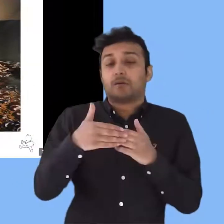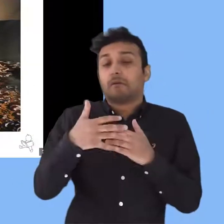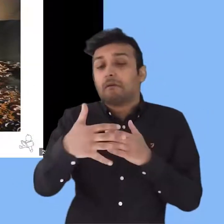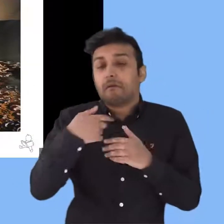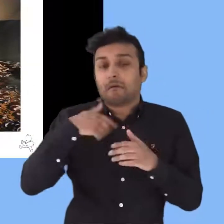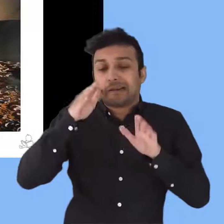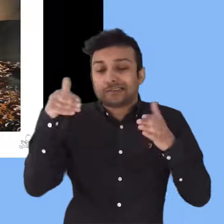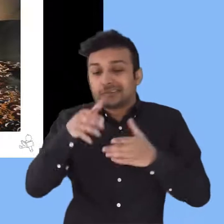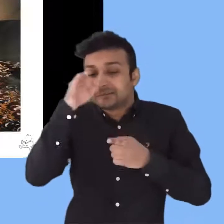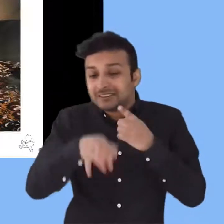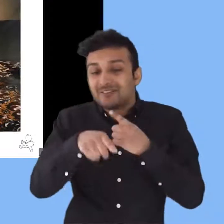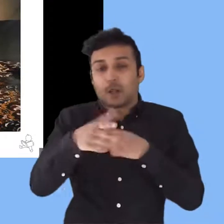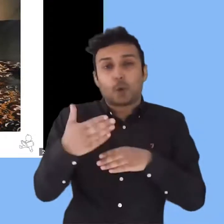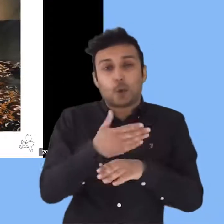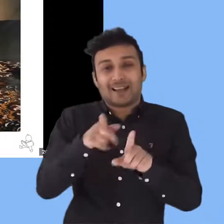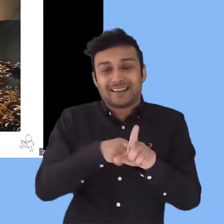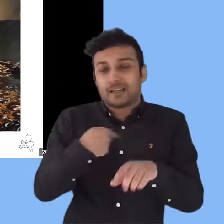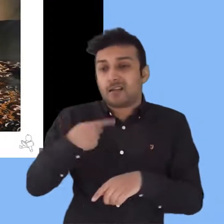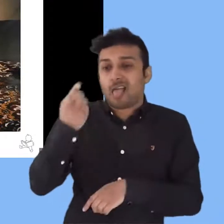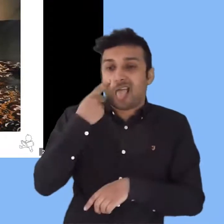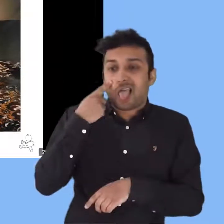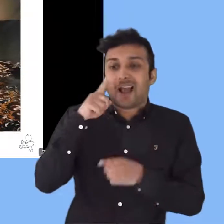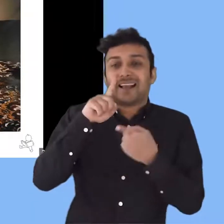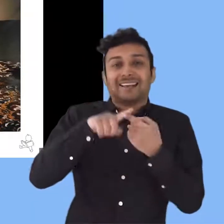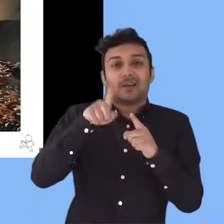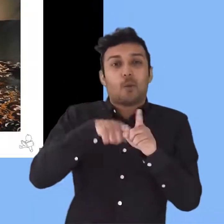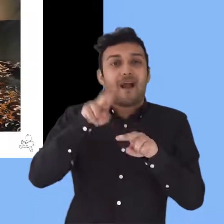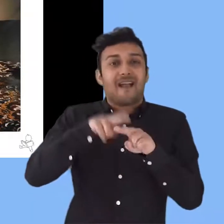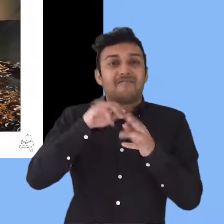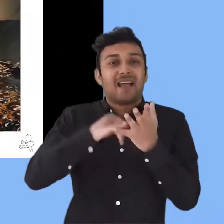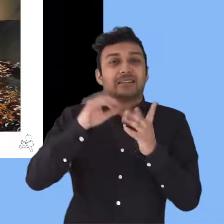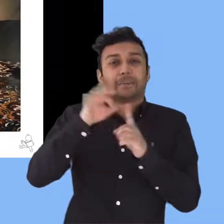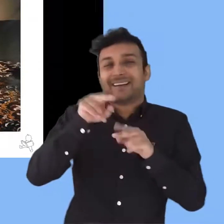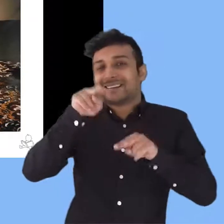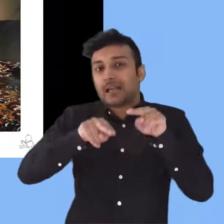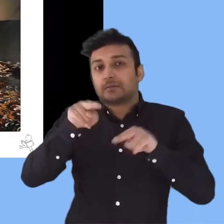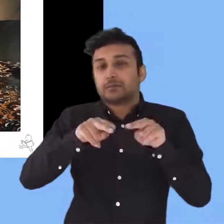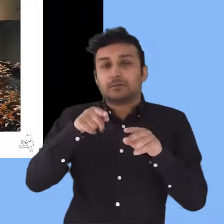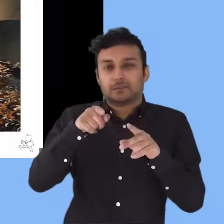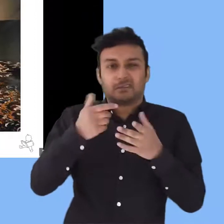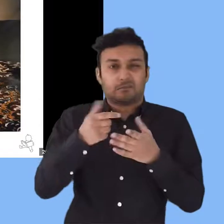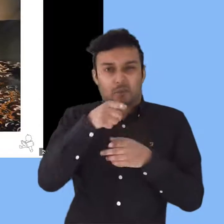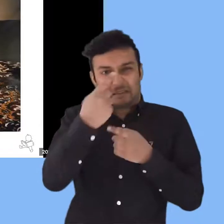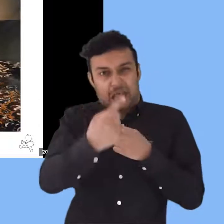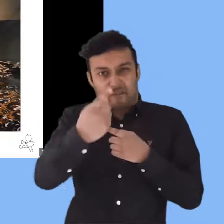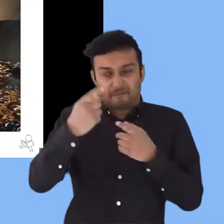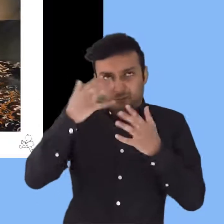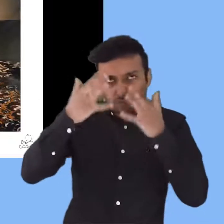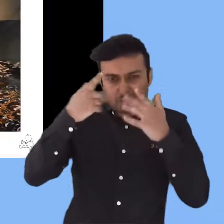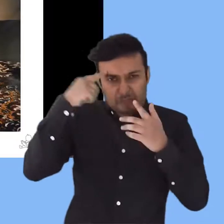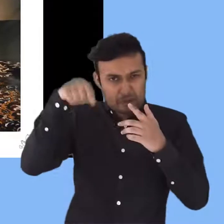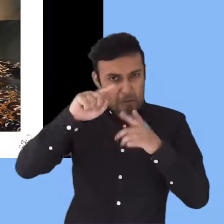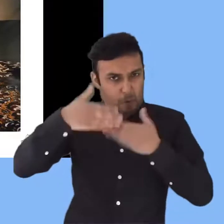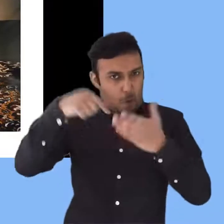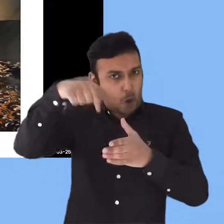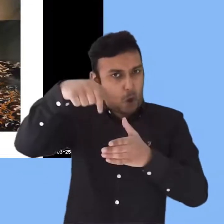the EYFSP assessments, ask you what's going on, ask you to pause there and have some thoughts and reflections.